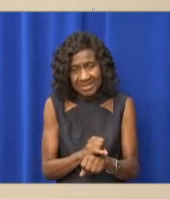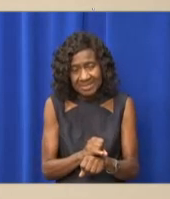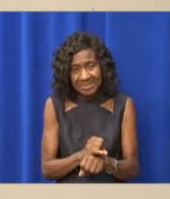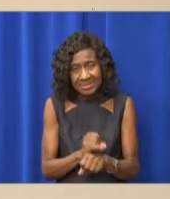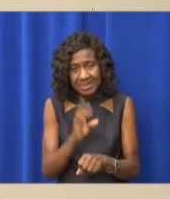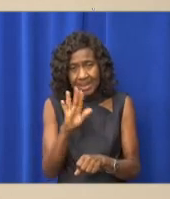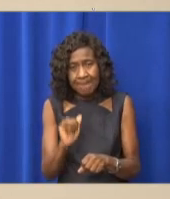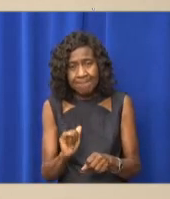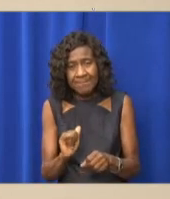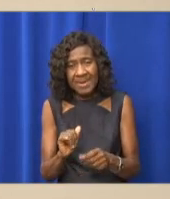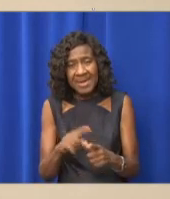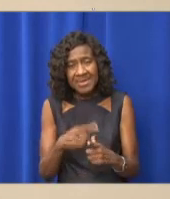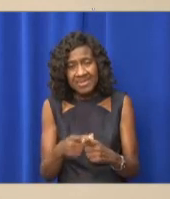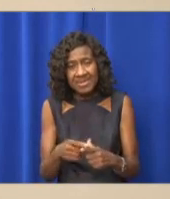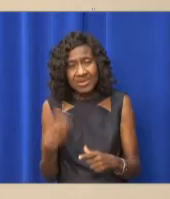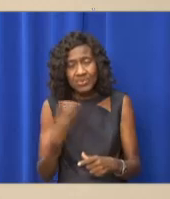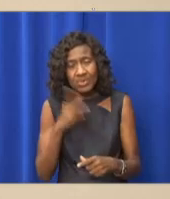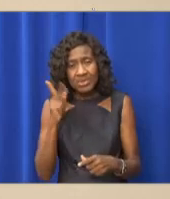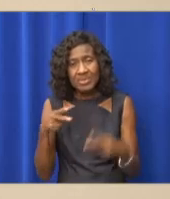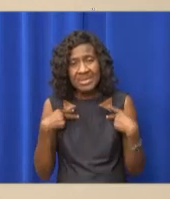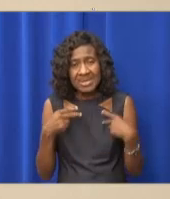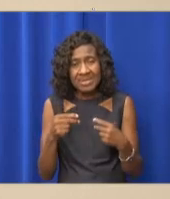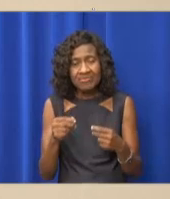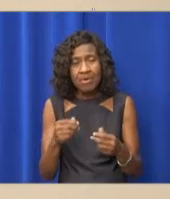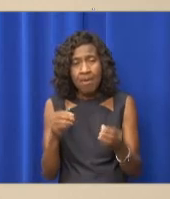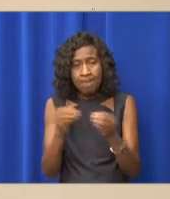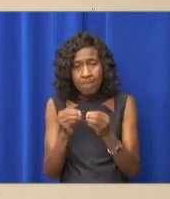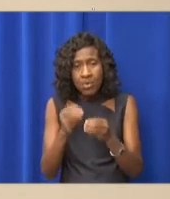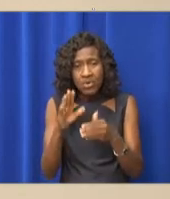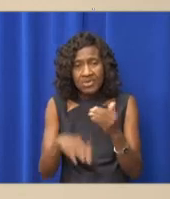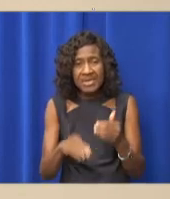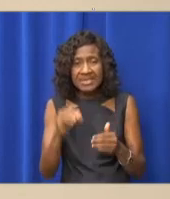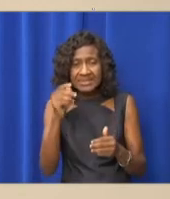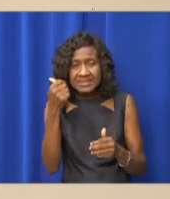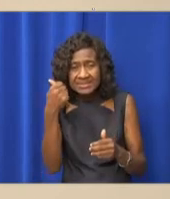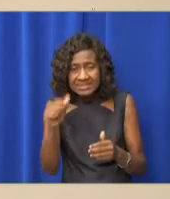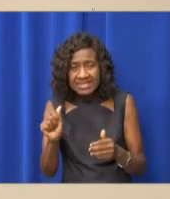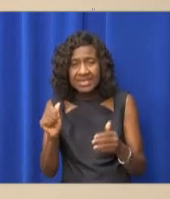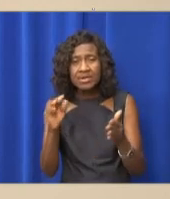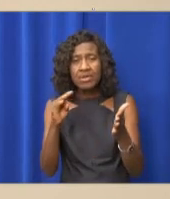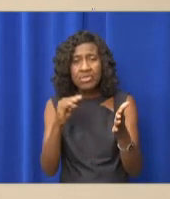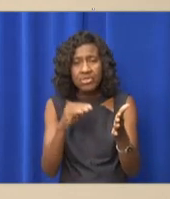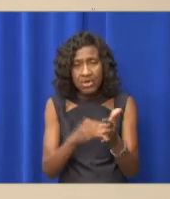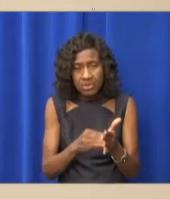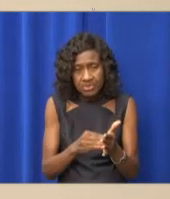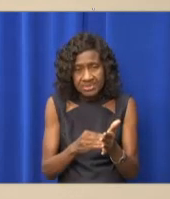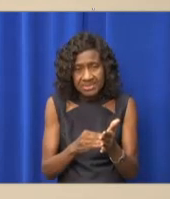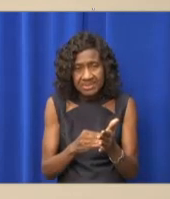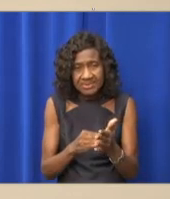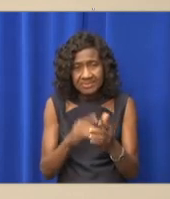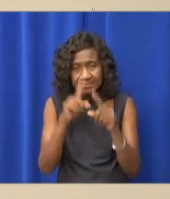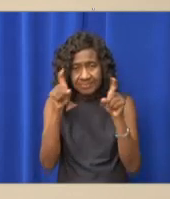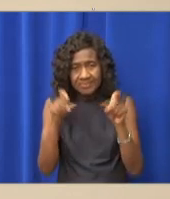10,000 test results, which I think will give us a very good idea of where we are.